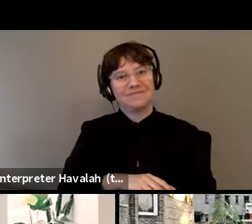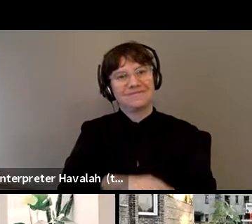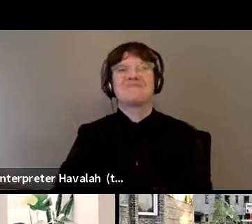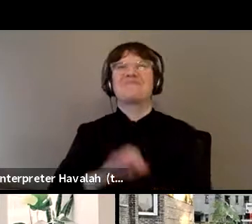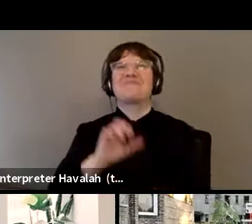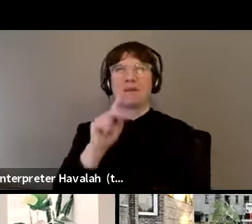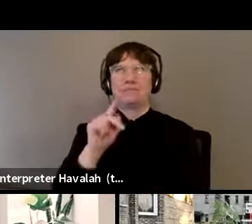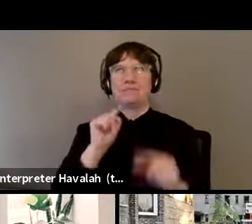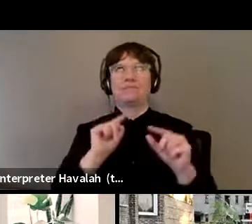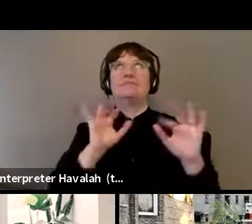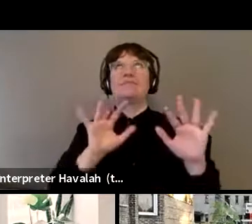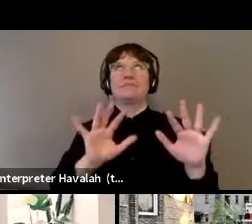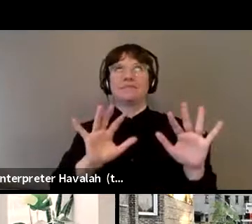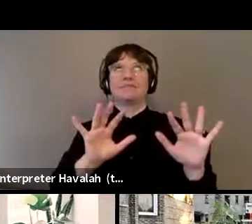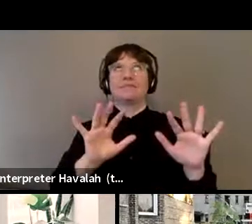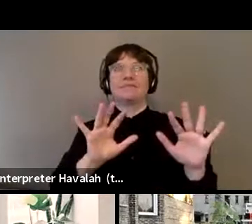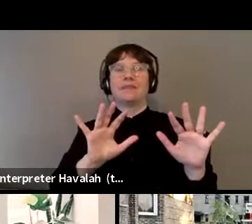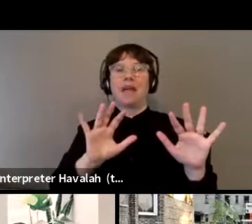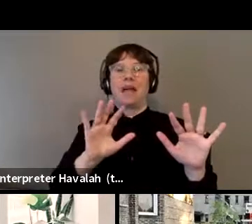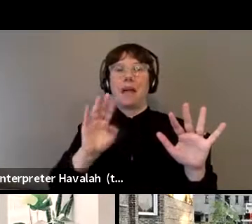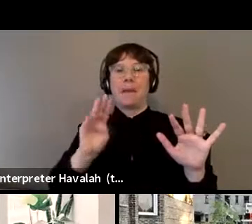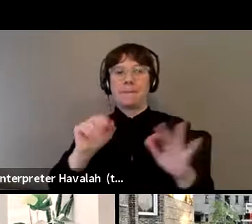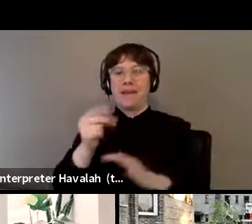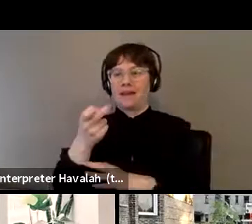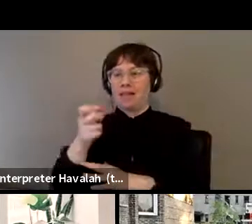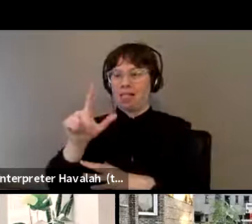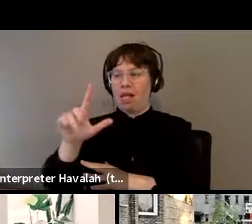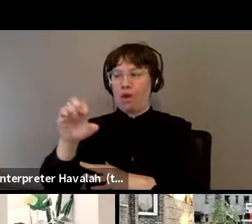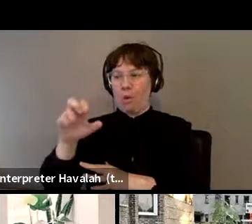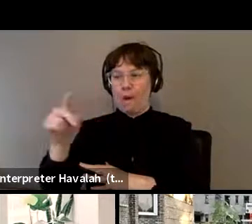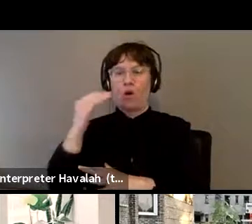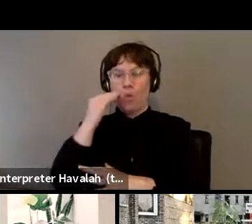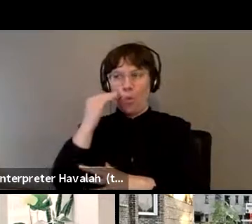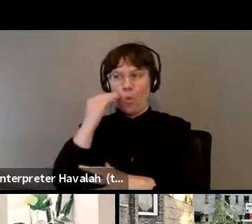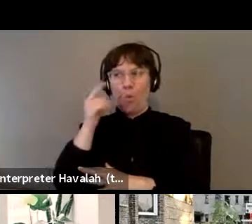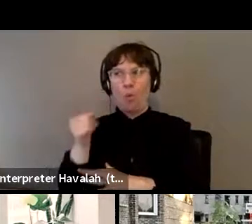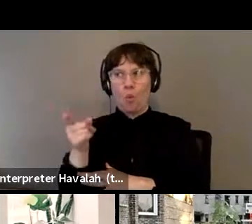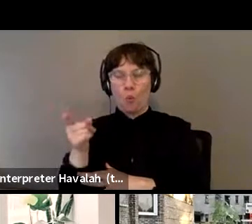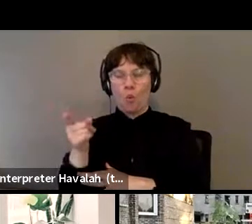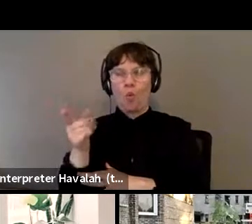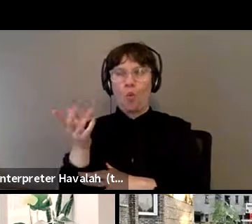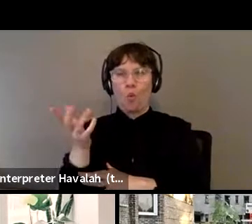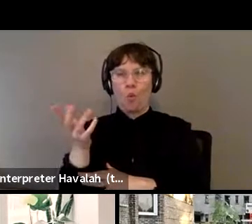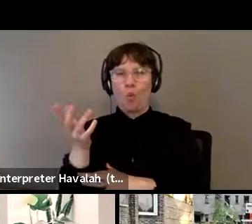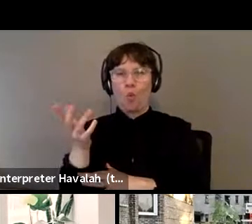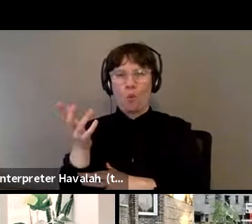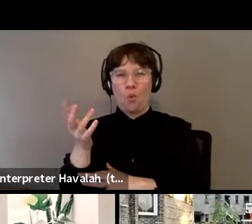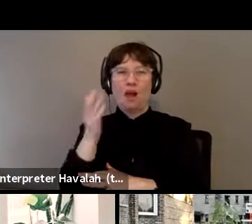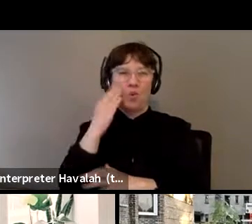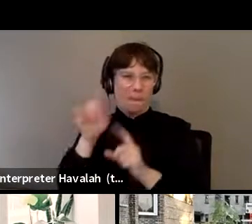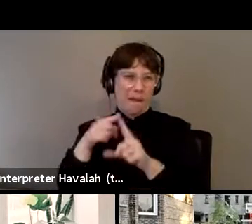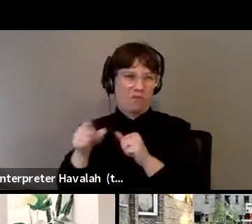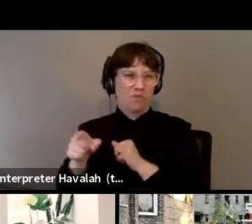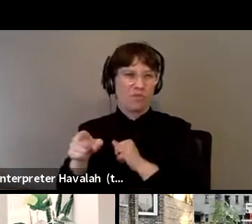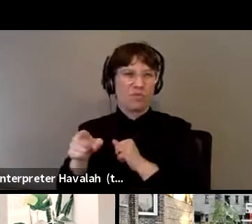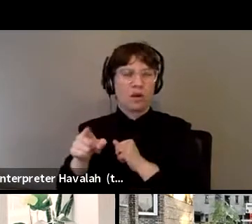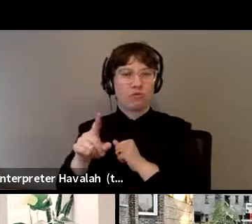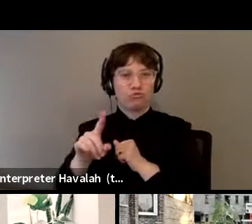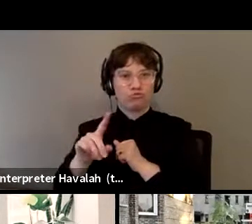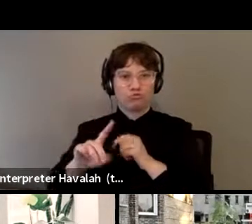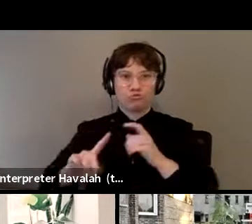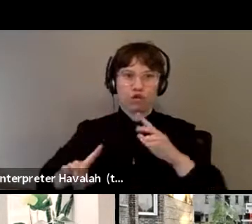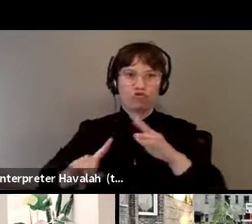okay. So initially I've heard of Mandela Co-op. I had heard of co-ops. When I first started showing up in